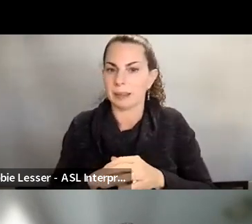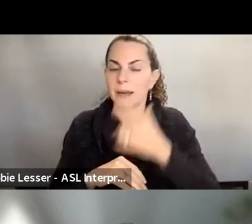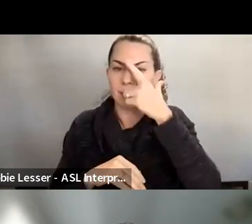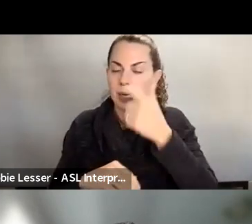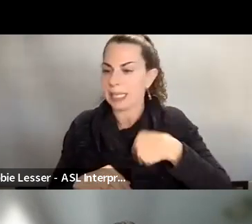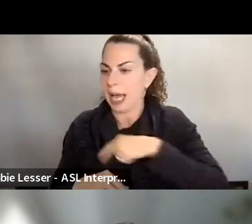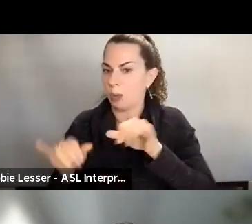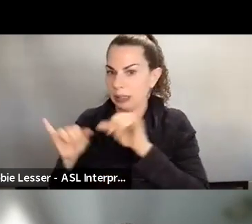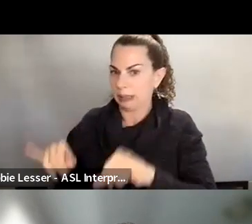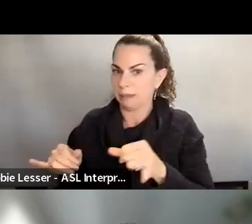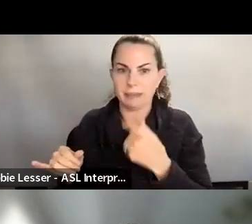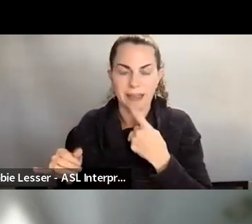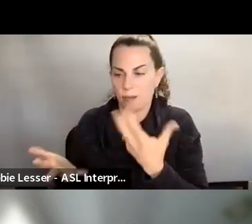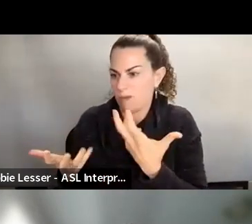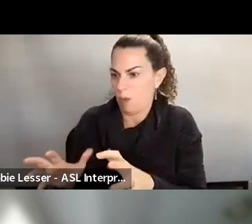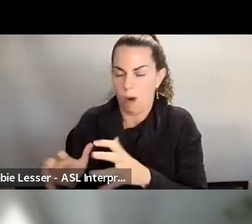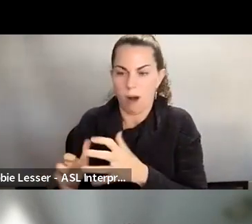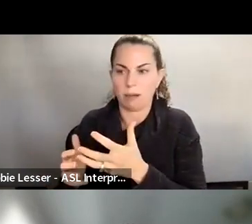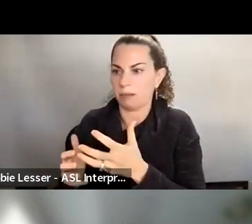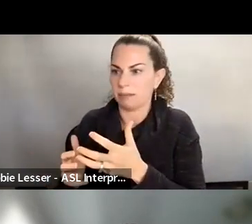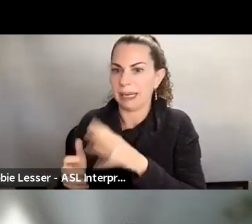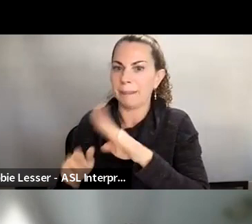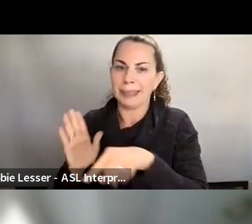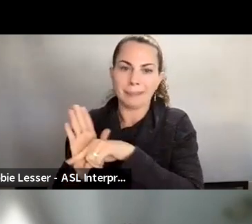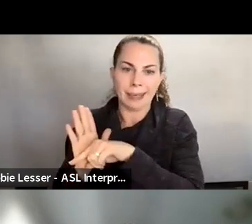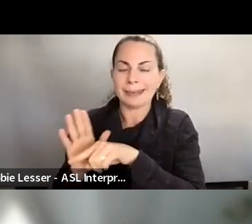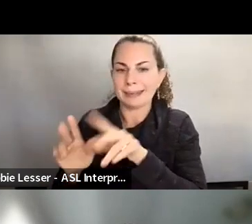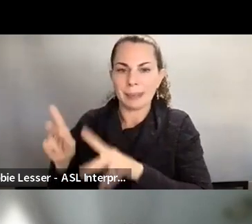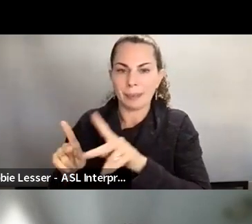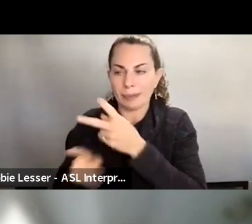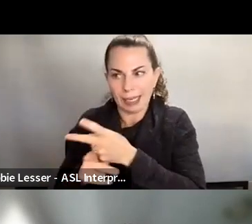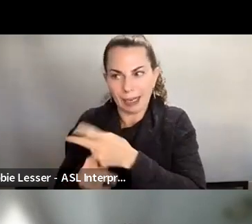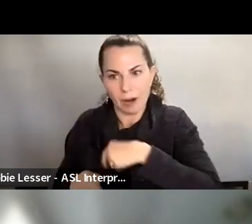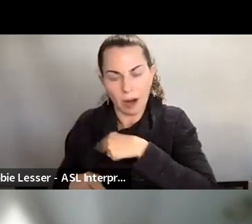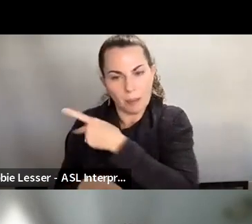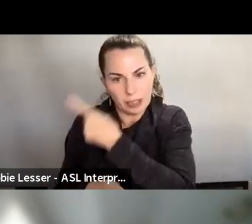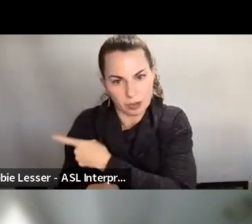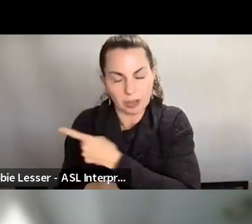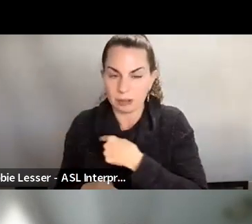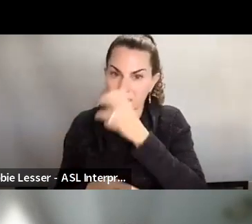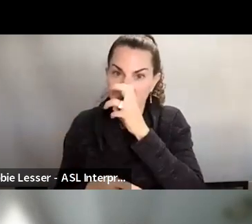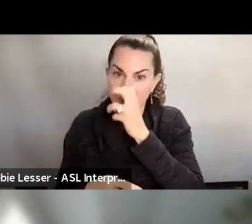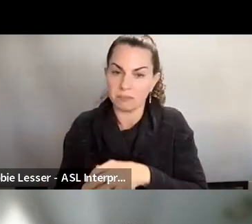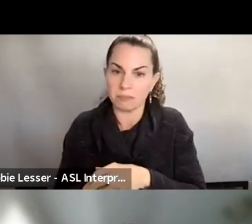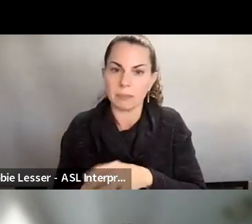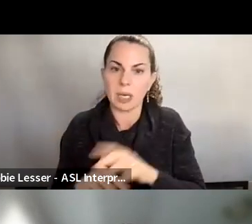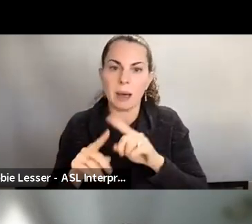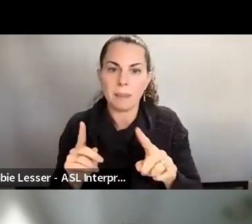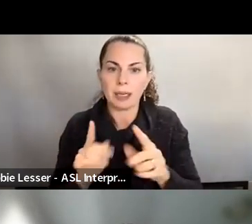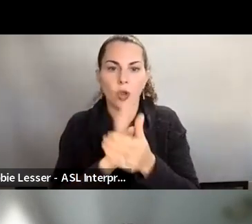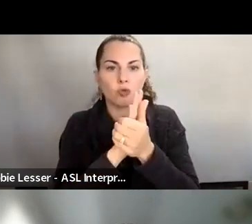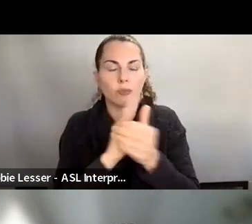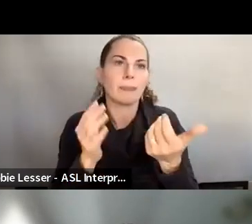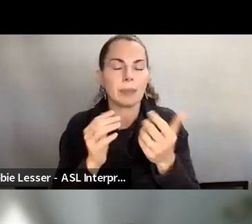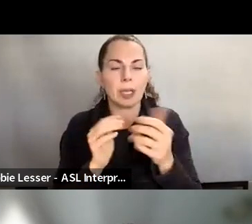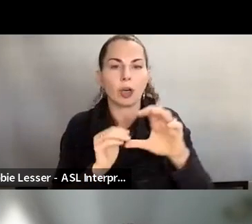our patients. So we had some very stringent passing rates. But, the credentials, we called that, they were